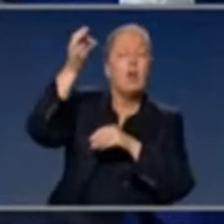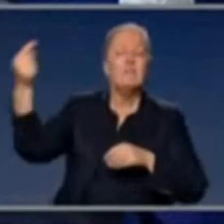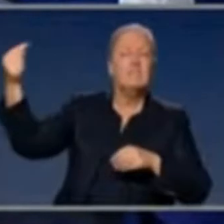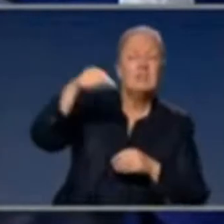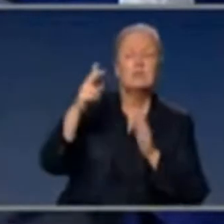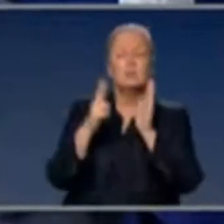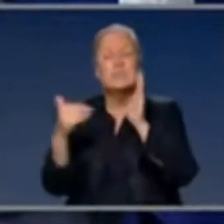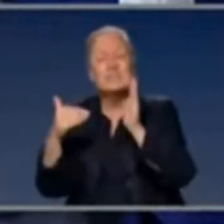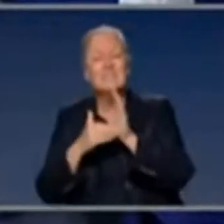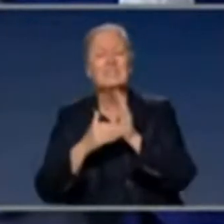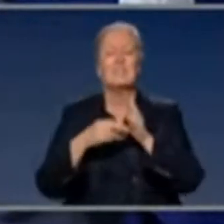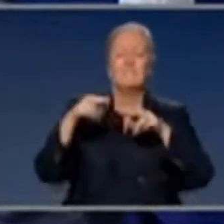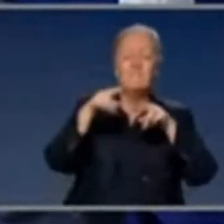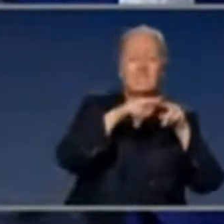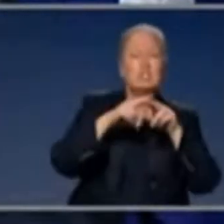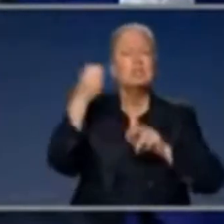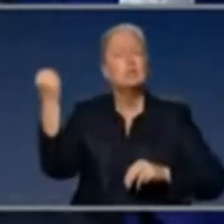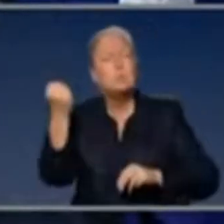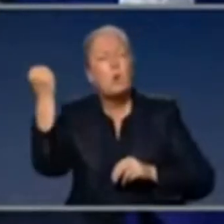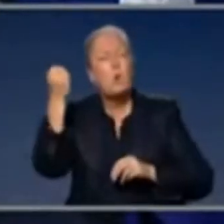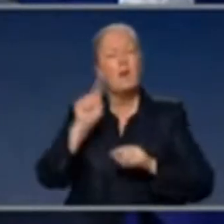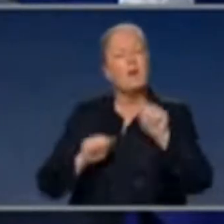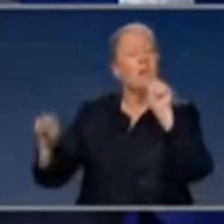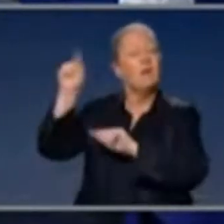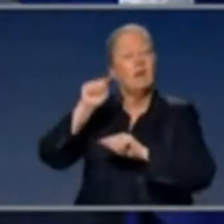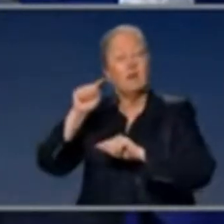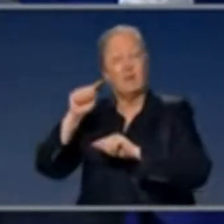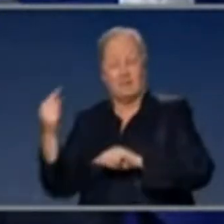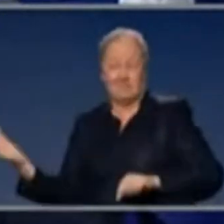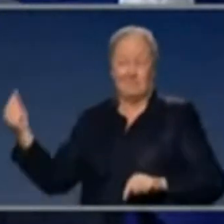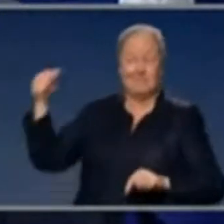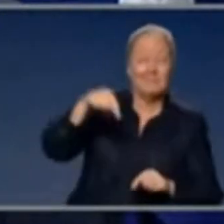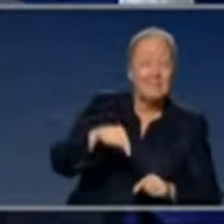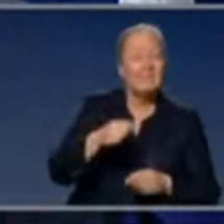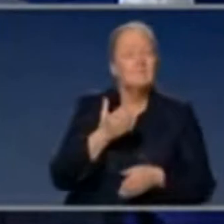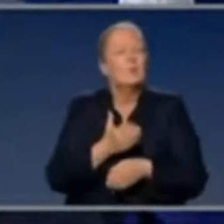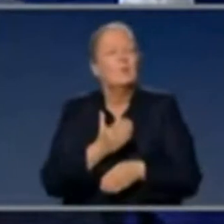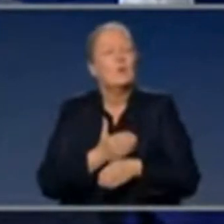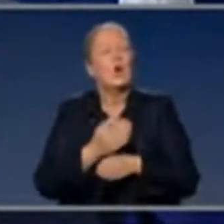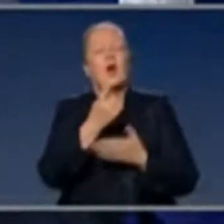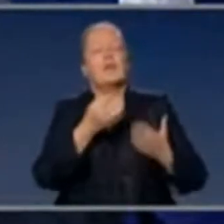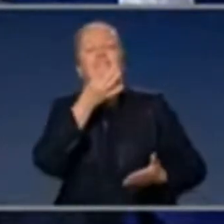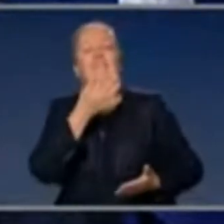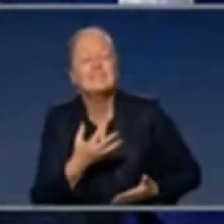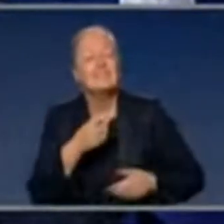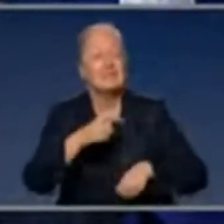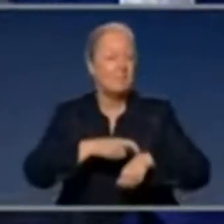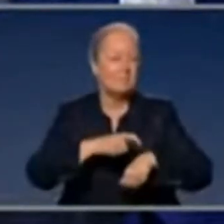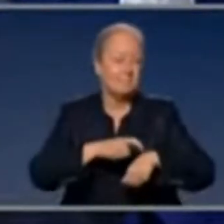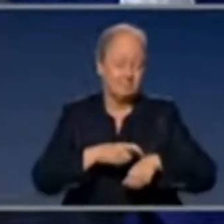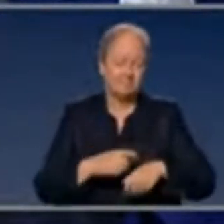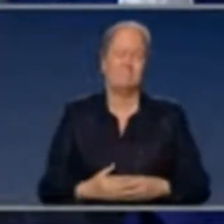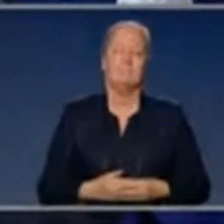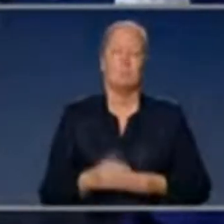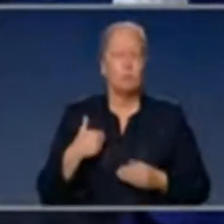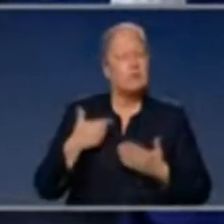seasonal workers, particularly under the Pacific Labour Scheme and things of that nature, that was agreed amongst states. You'll also be pleased